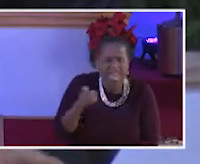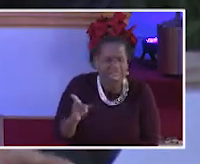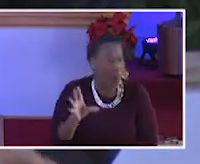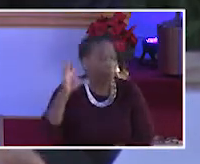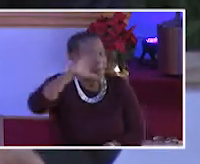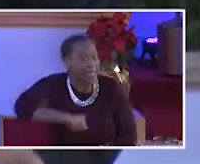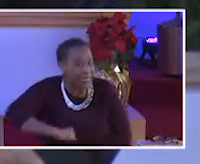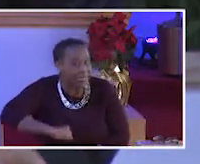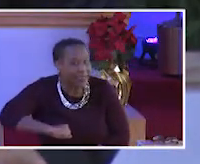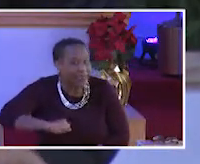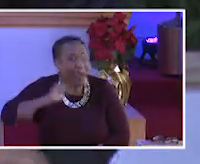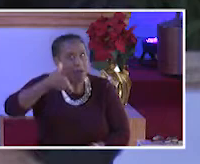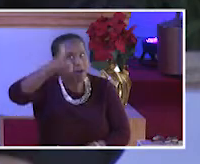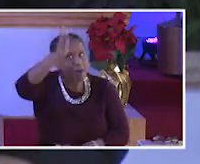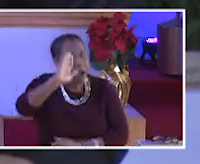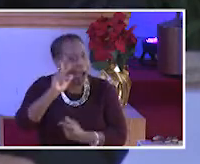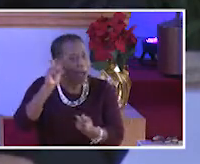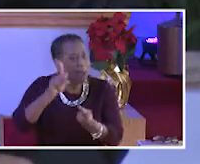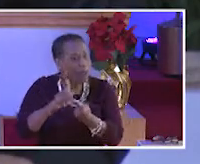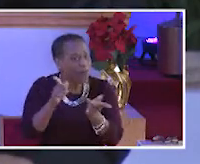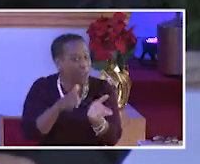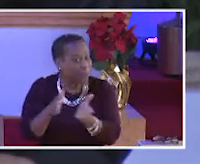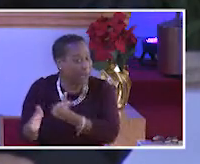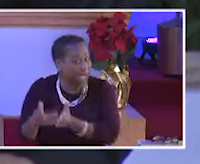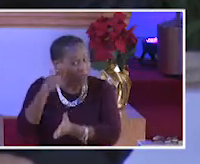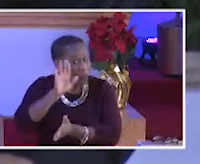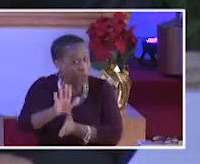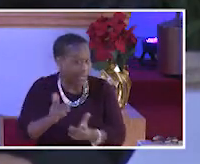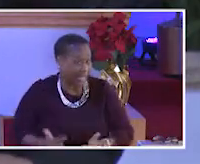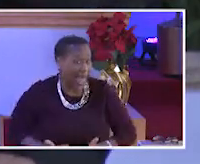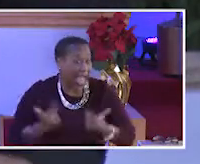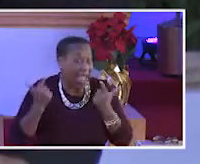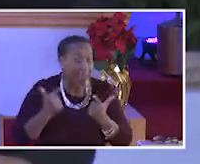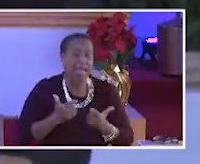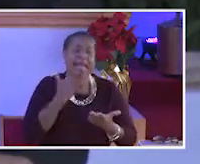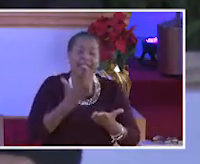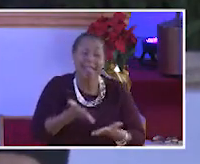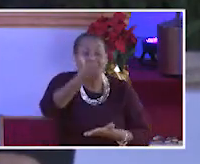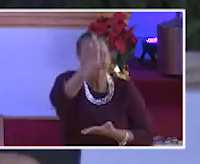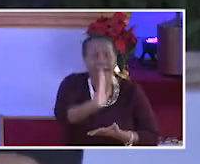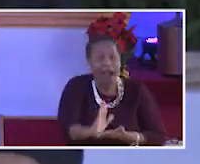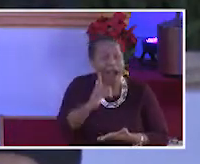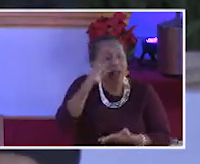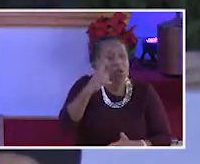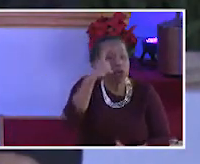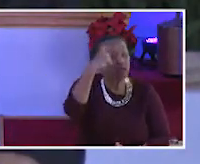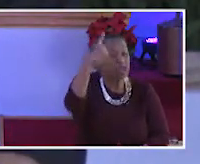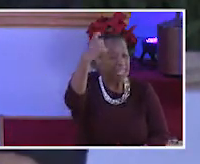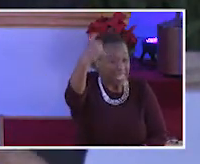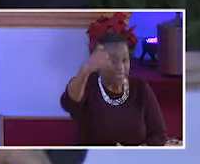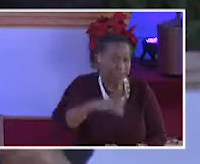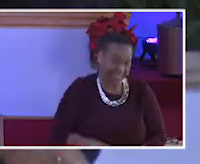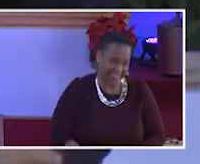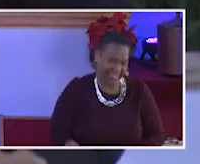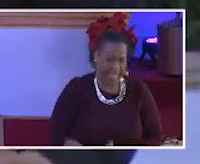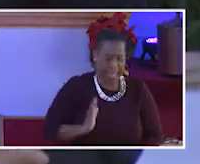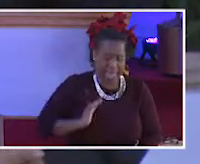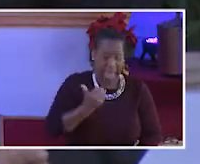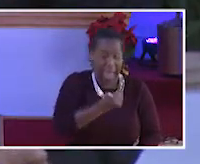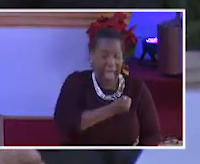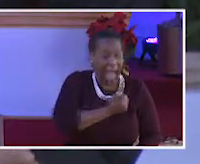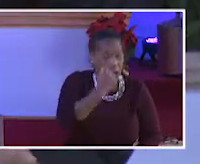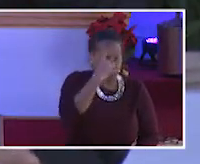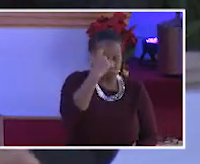in God's perfect plan for his life. Thank God for dreams. For our